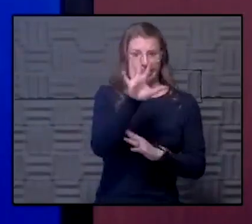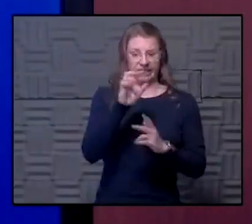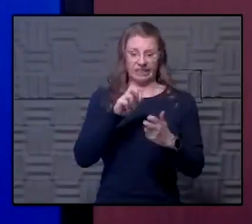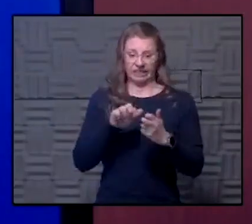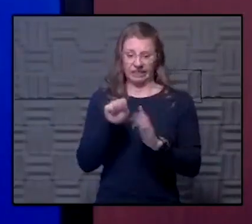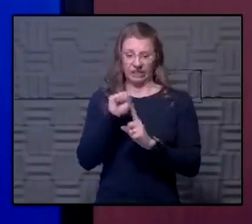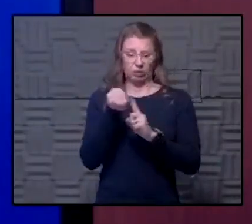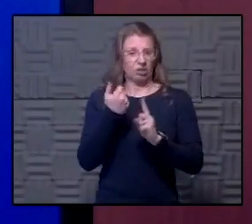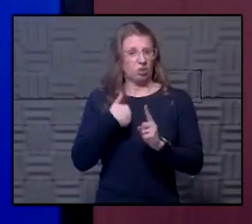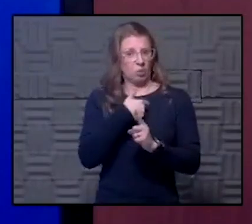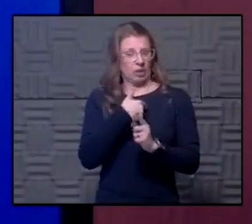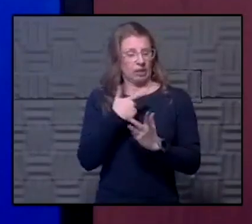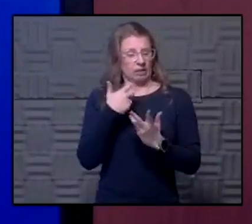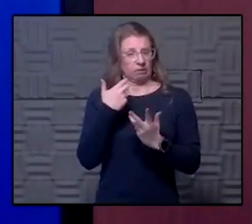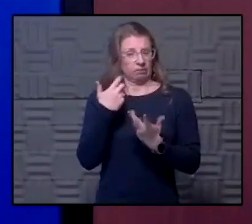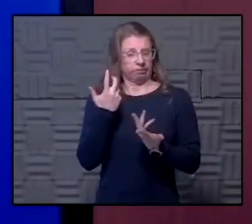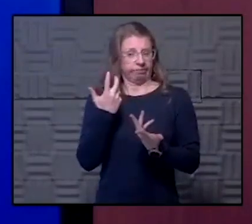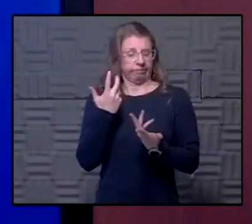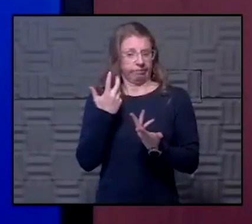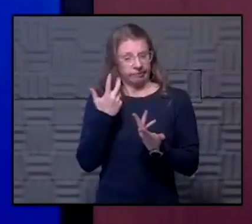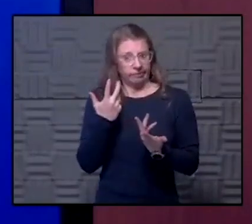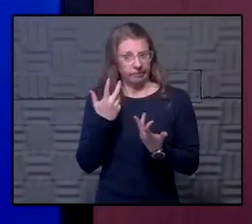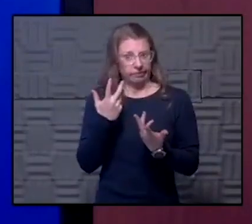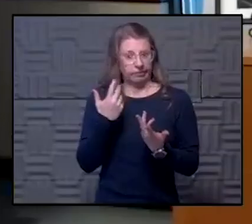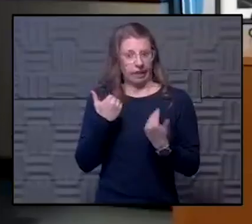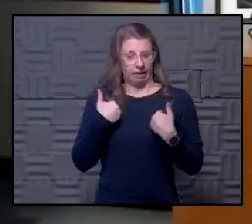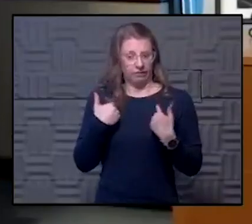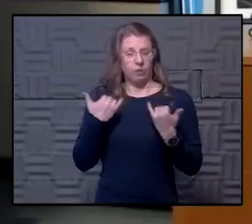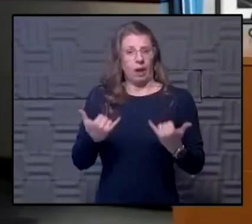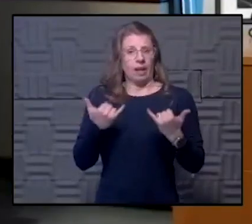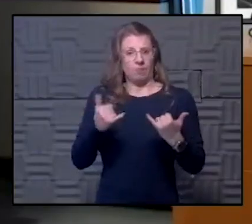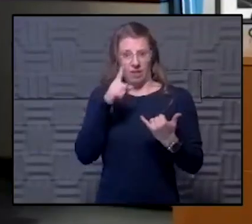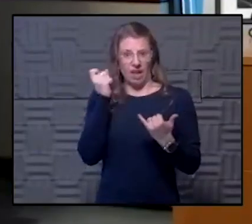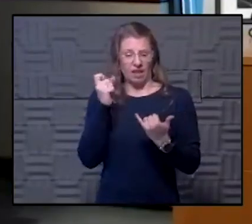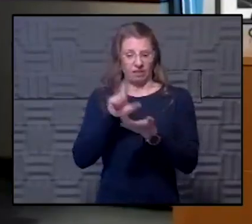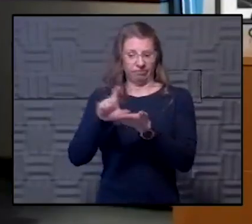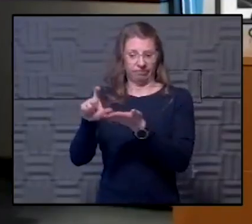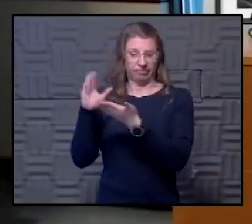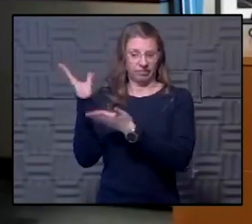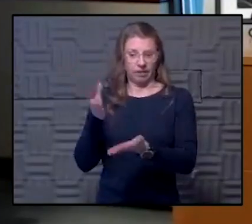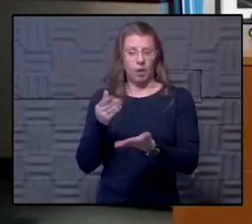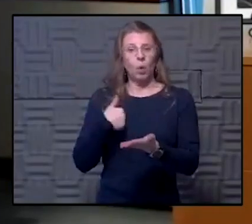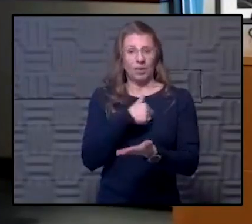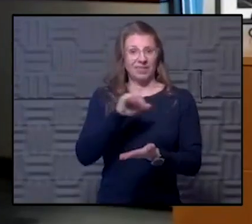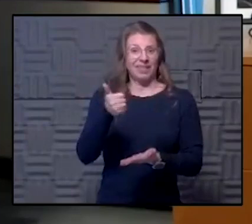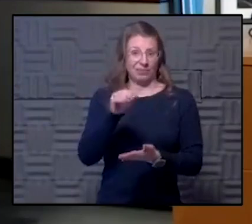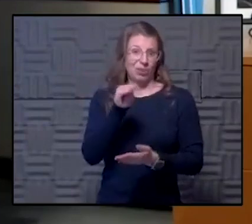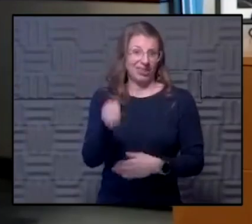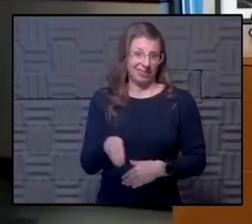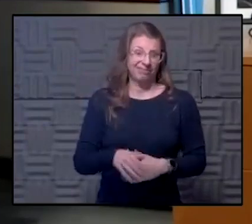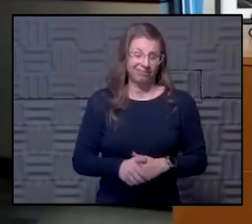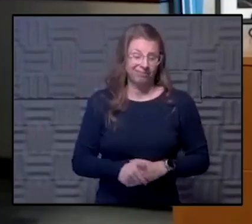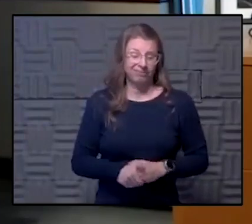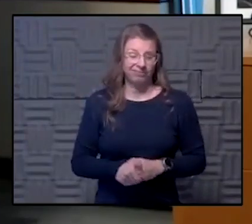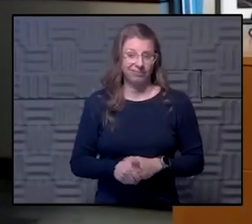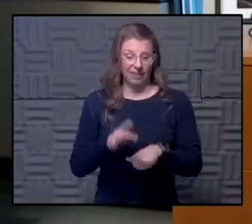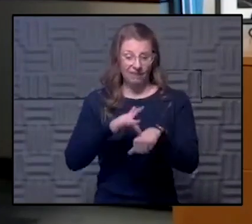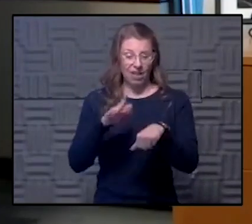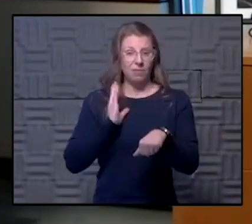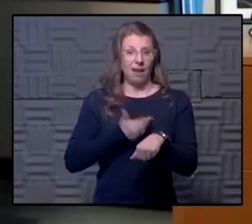we find ourselves in based on the supply available. We are at 10%. I don't know if I mentioned that or not, but That's available